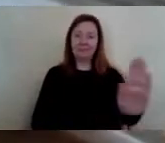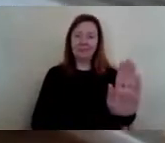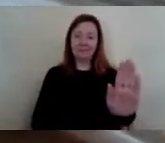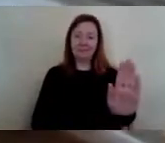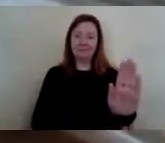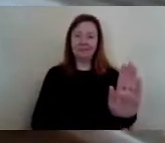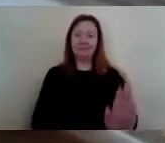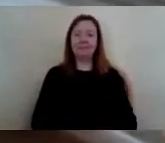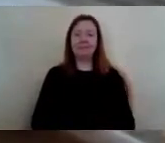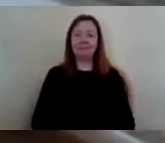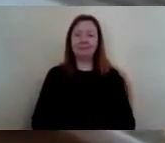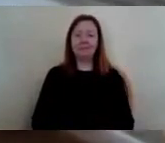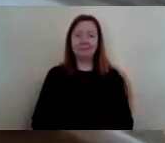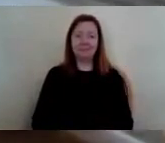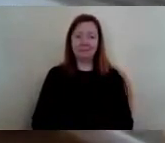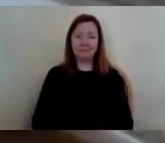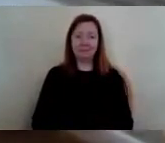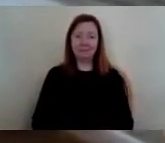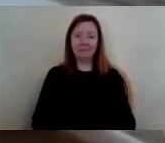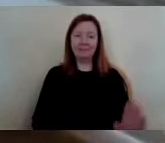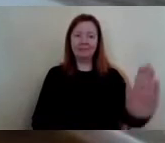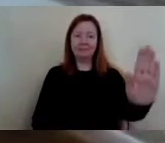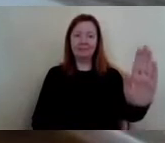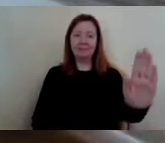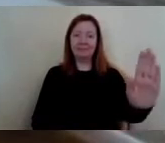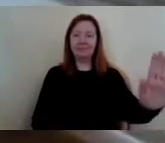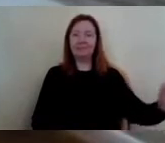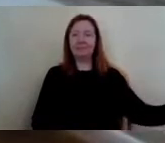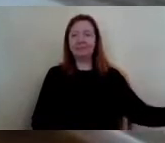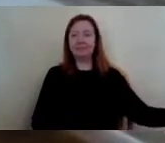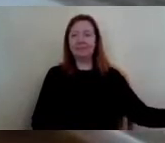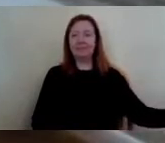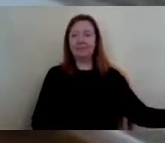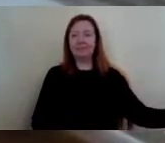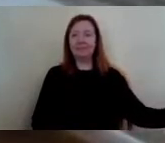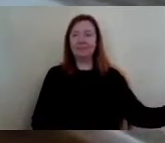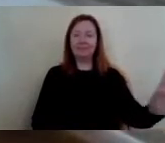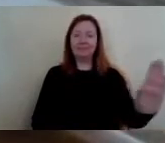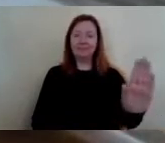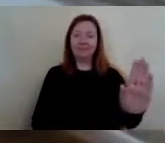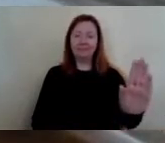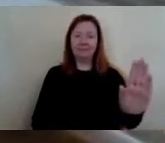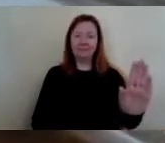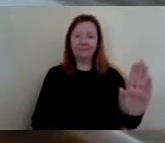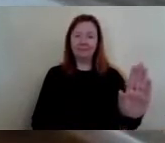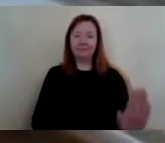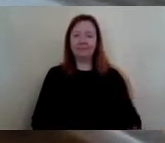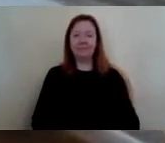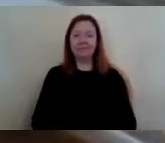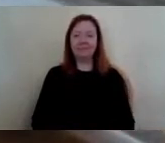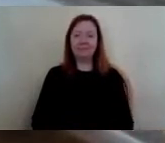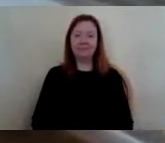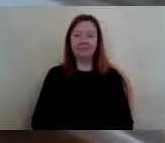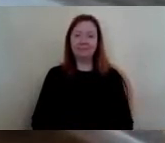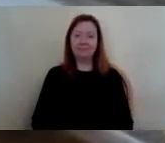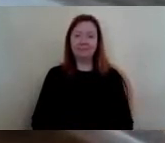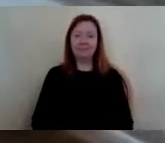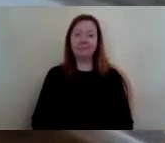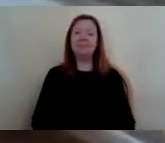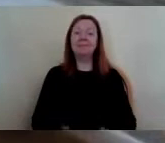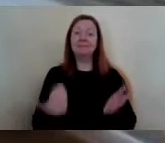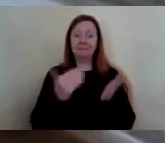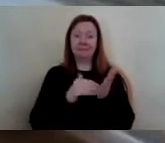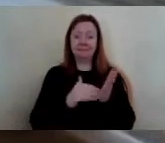and in and down. Good. Up and out and in and down.